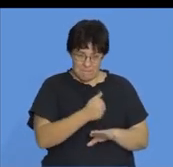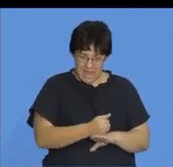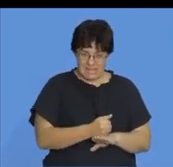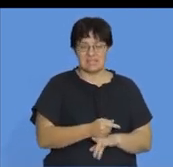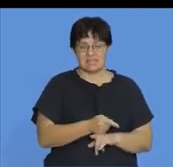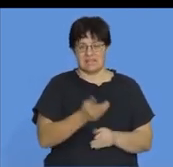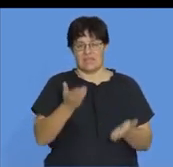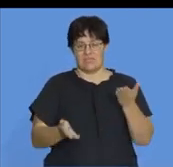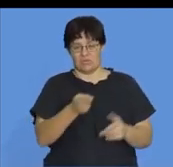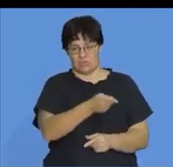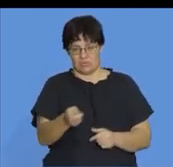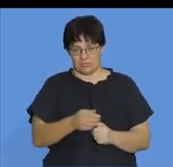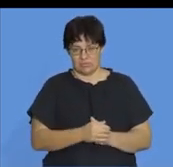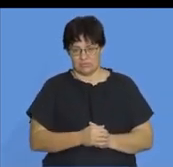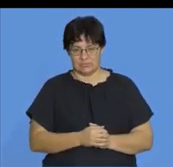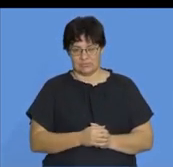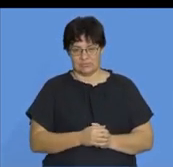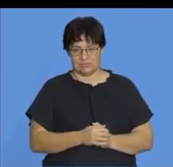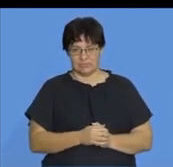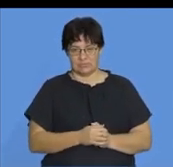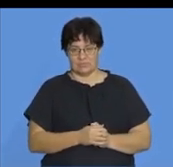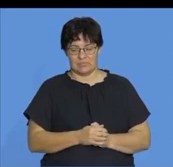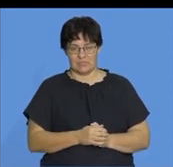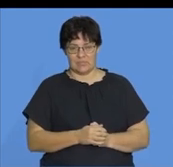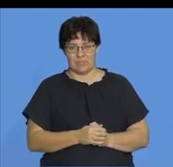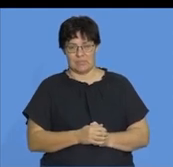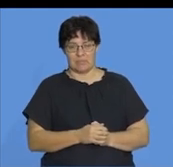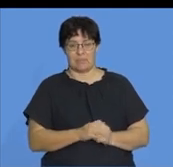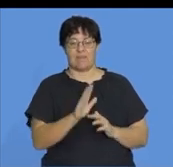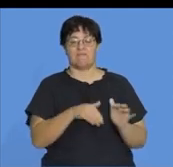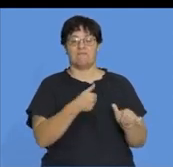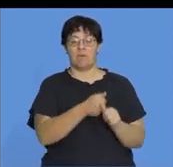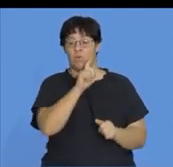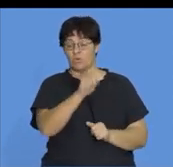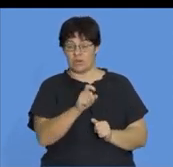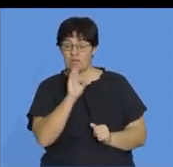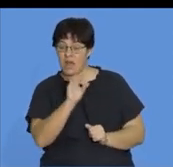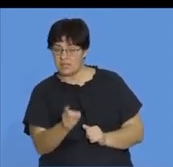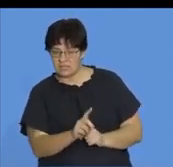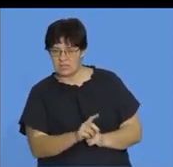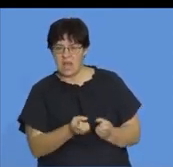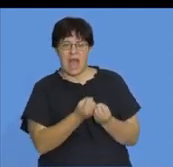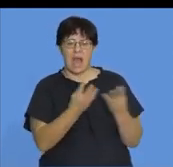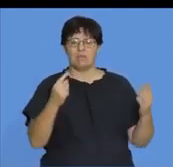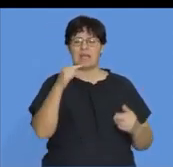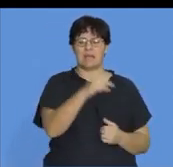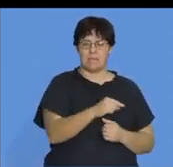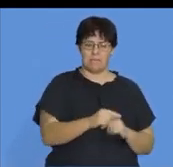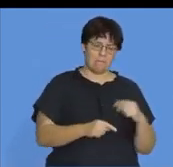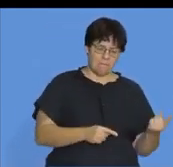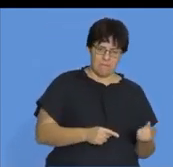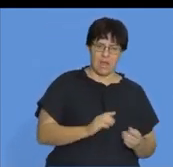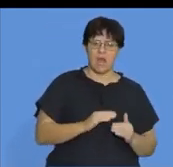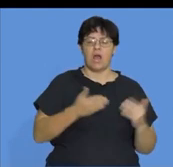on the stoichiometric ratio, right? Okay. Then the follow-up question says, how many grams of the